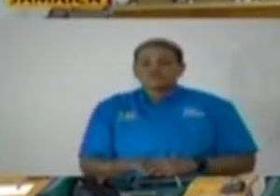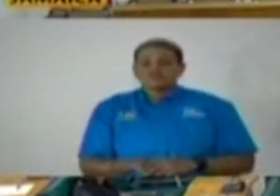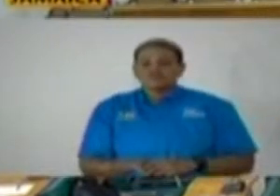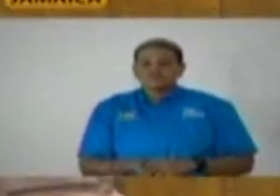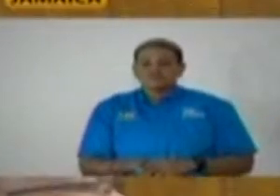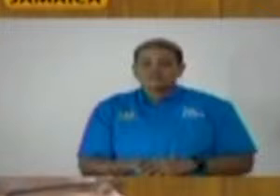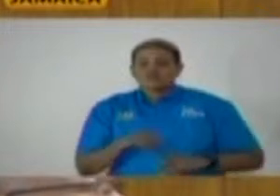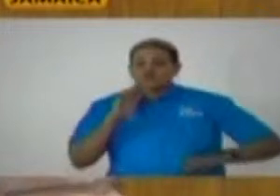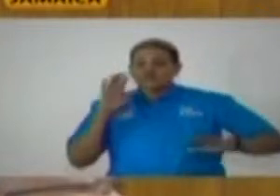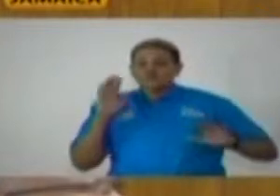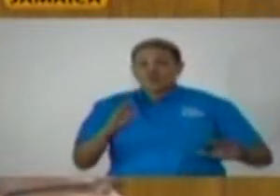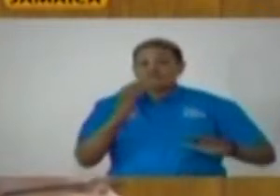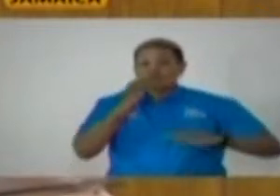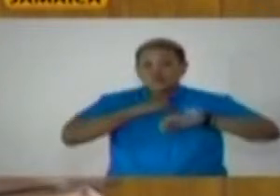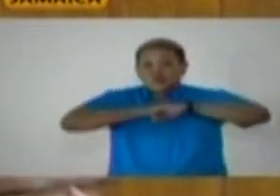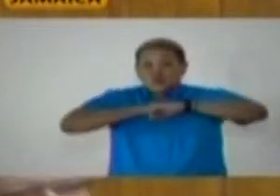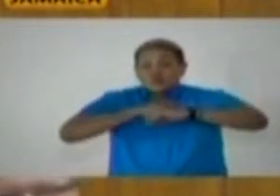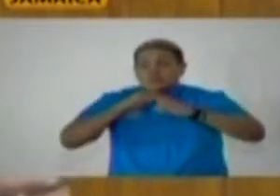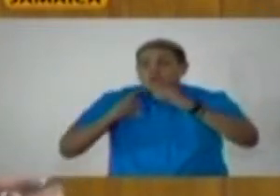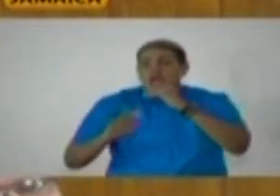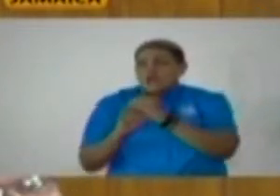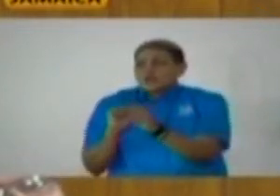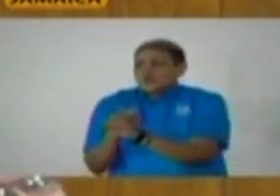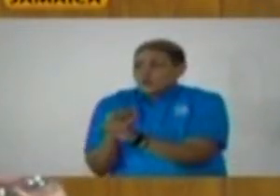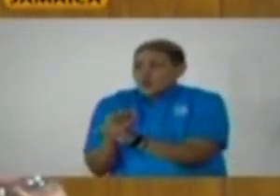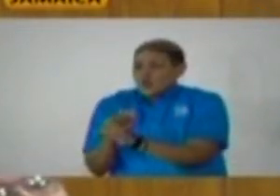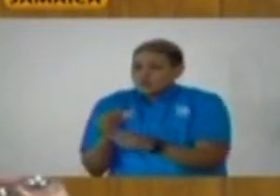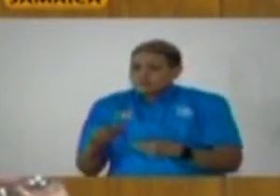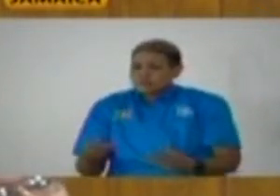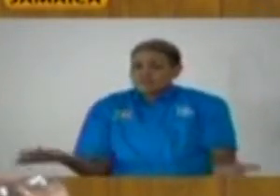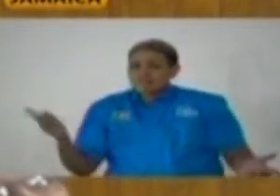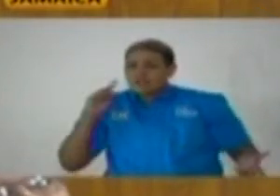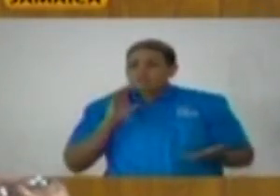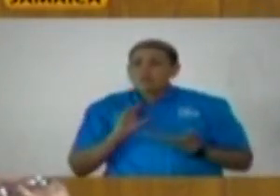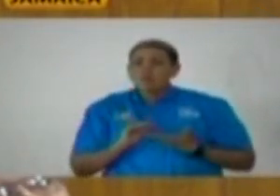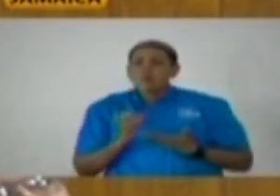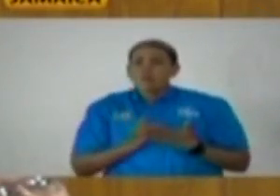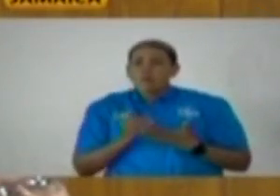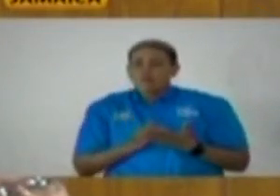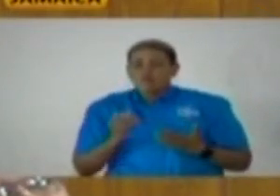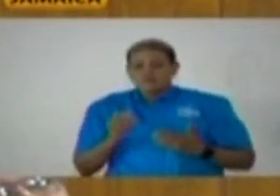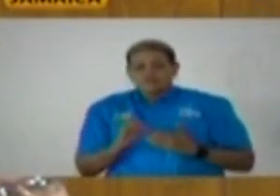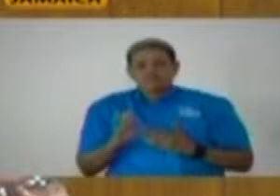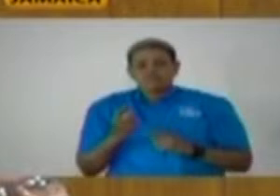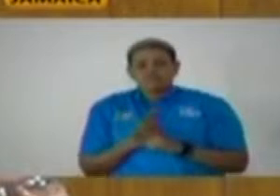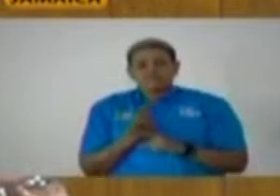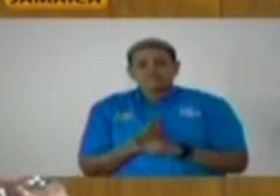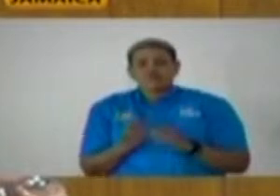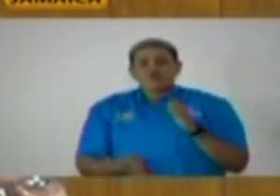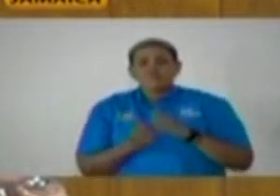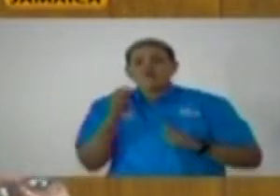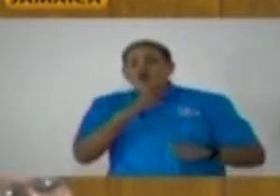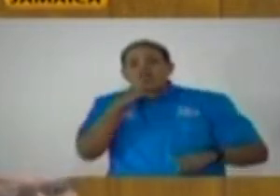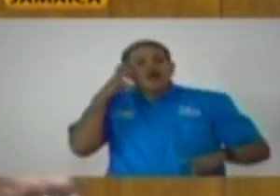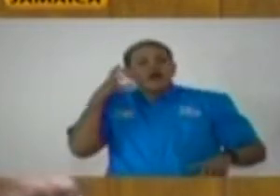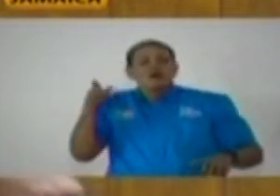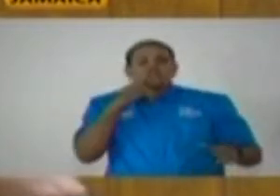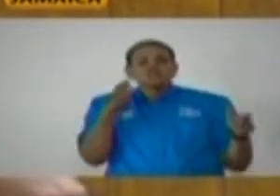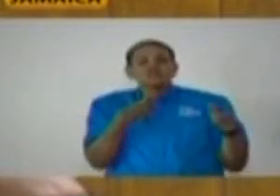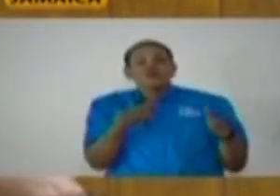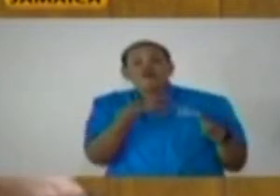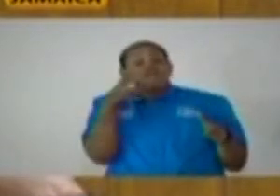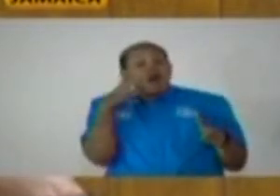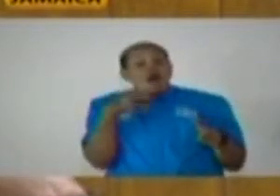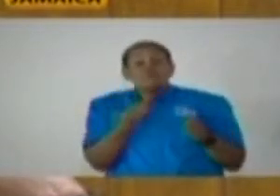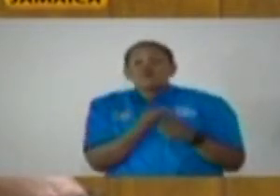To drive food security as well as employment beyond low-wage employment. Most agriculture is small farming,